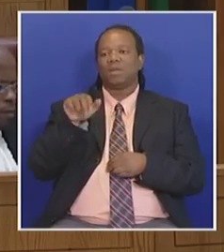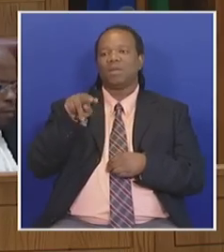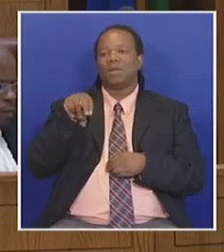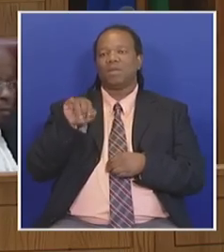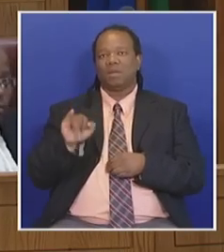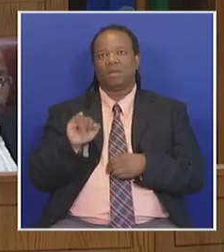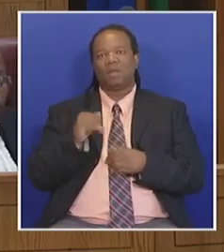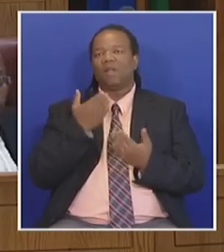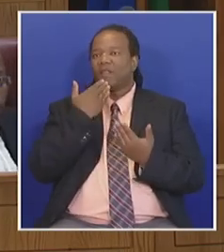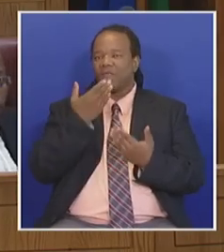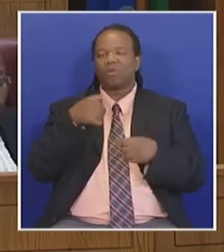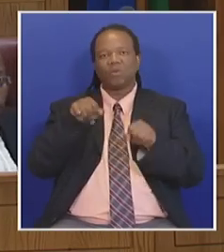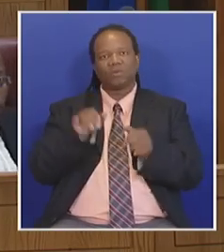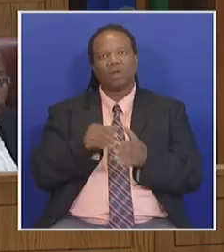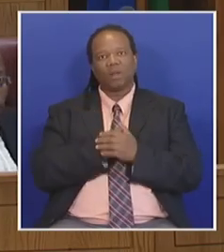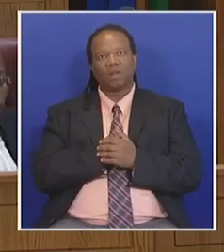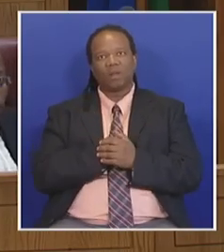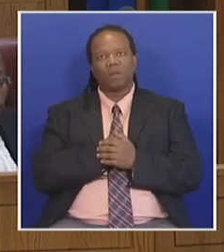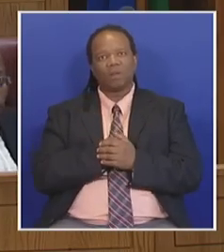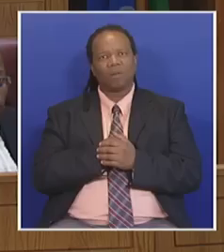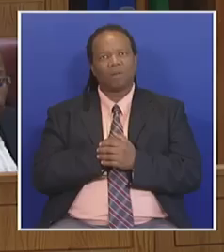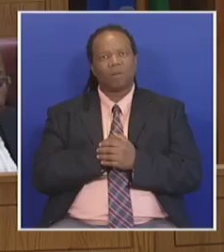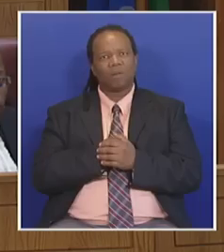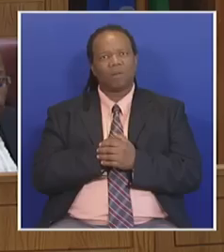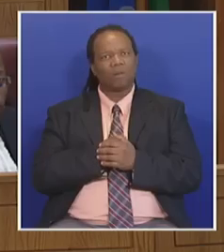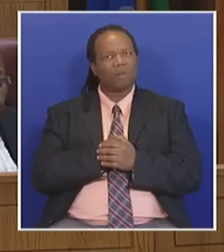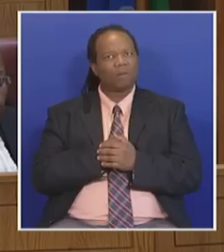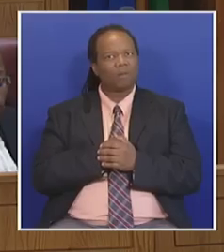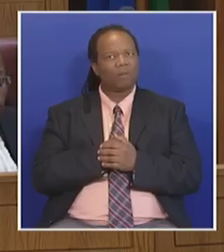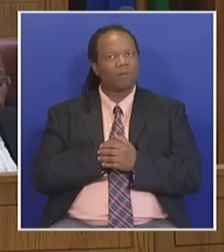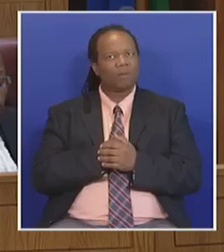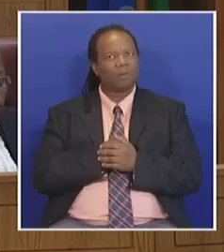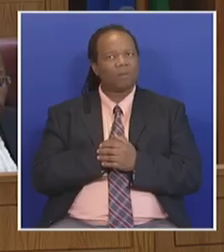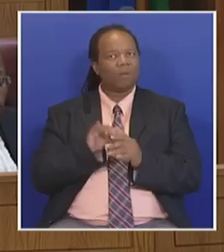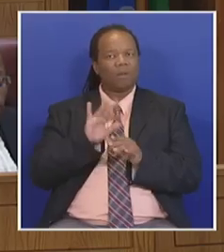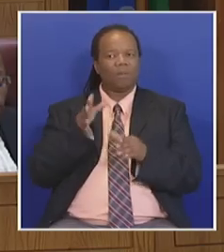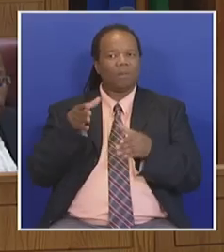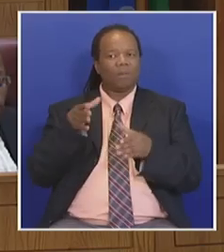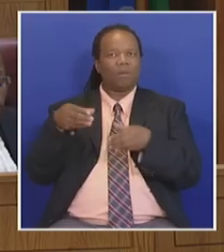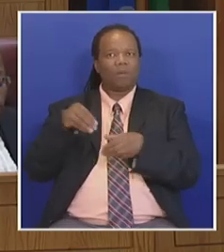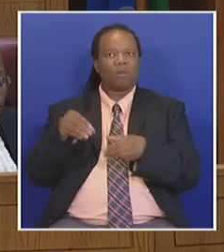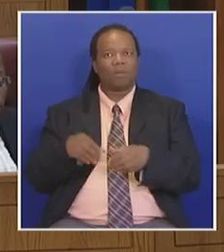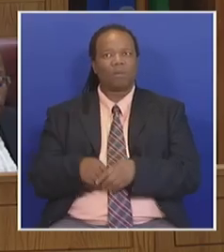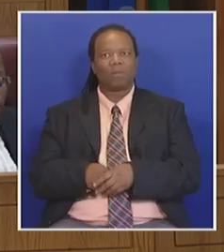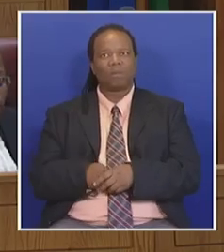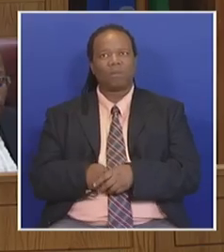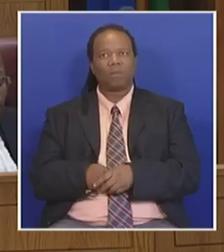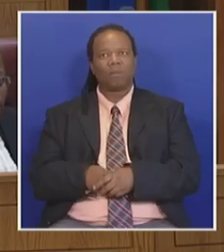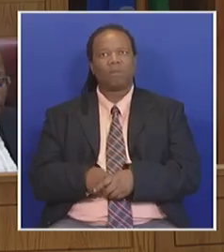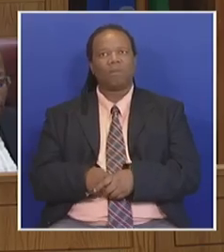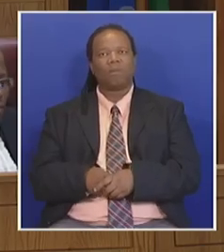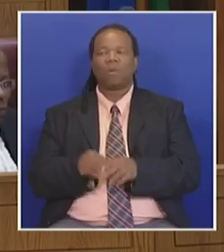you, Honorable Chairperson. I don't belong to that group, Honorable Chairperson. I'm the other group without notice.